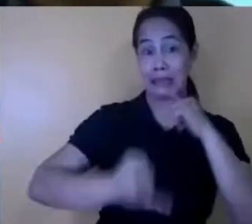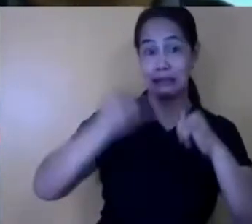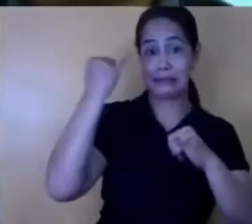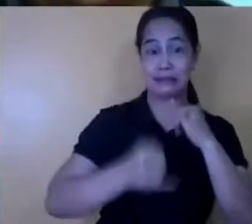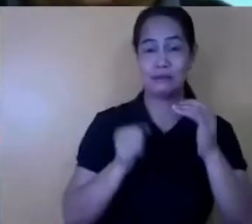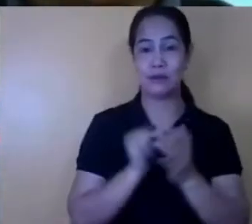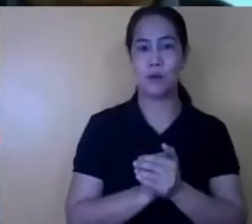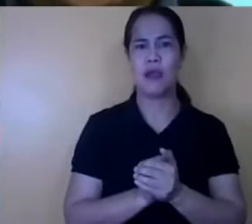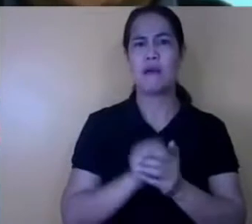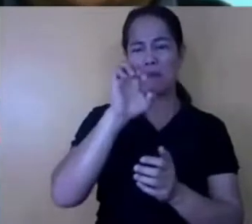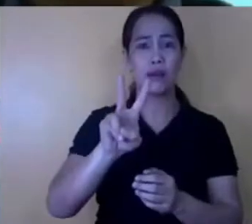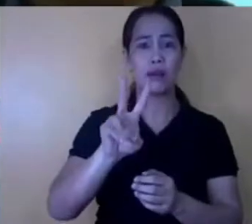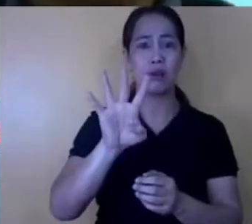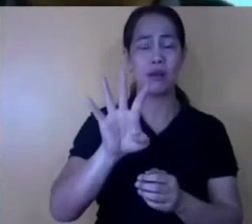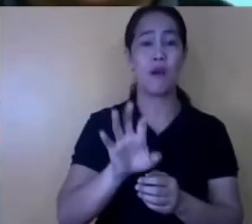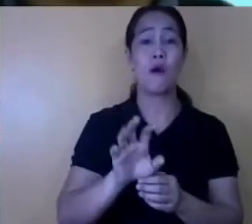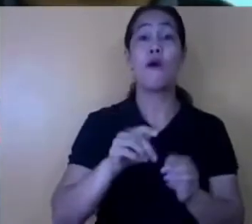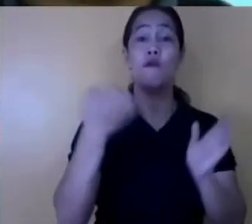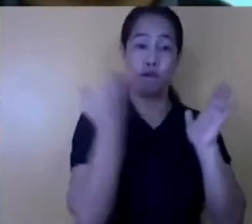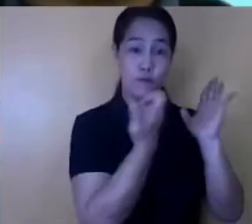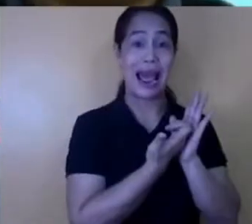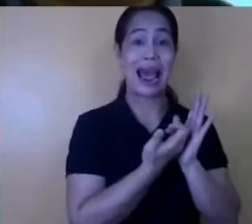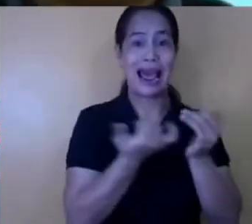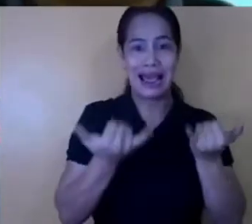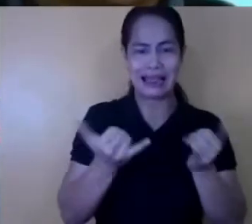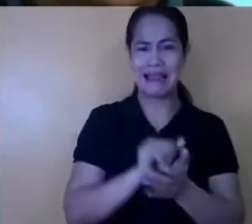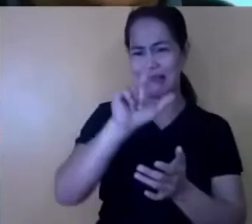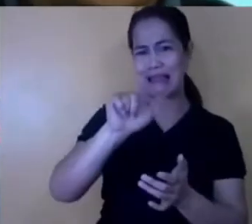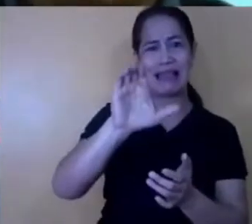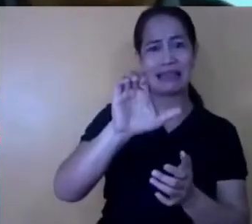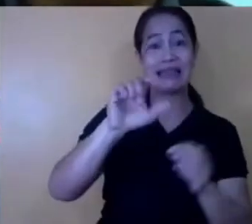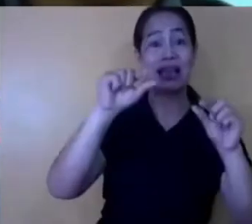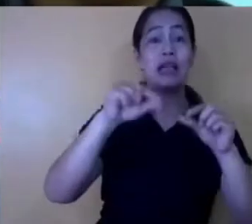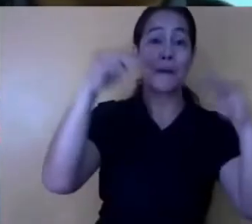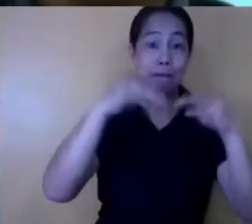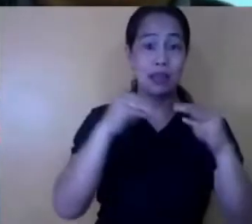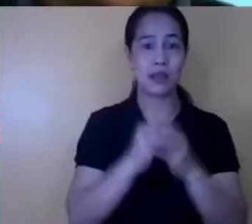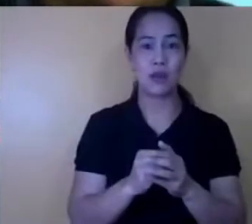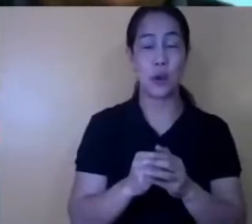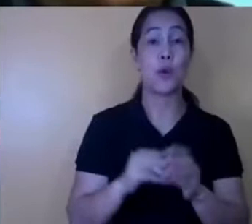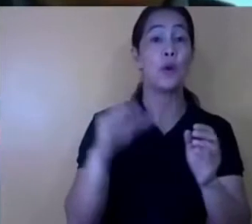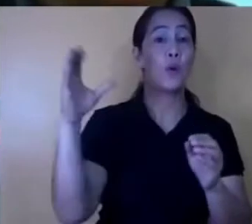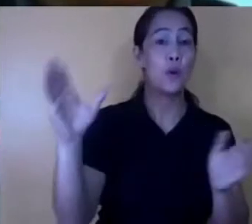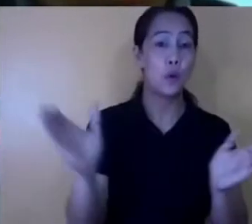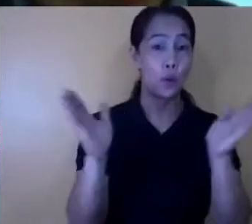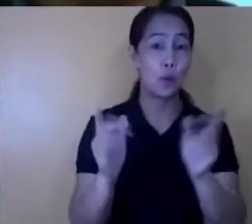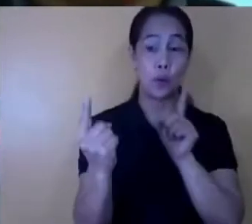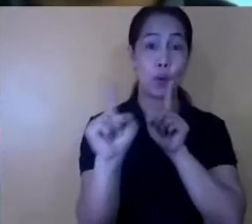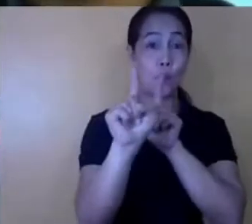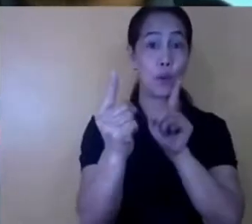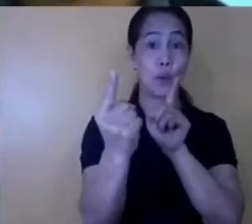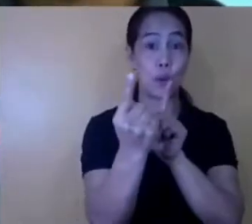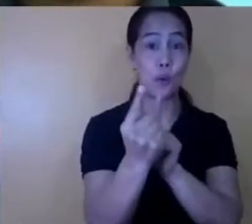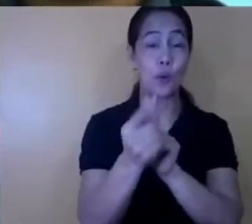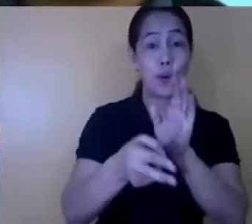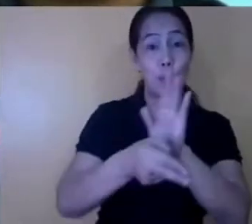MOV4, proof of attendance with date in your LAC session or coaching and mentoring session for the review of personal